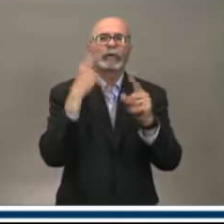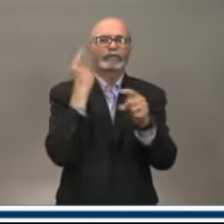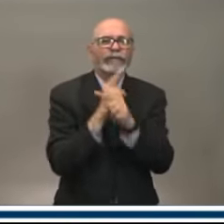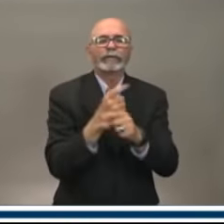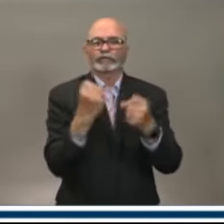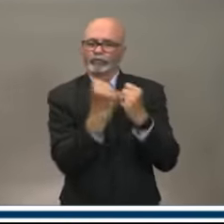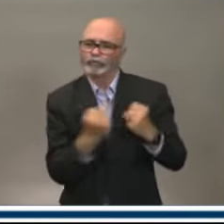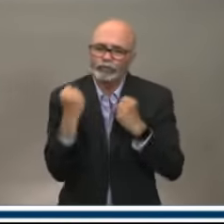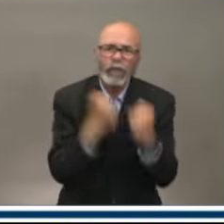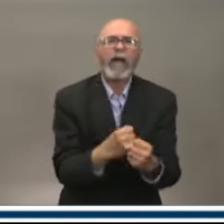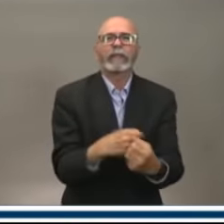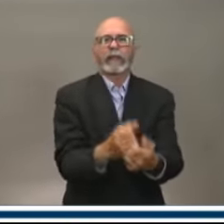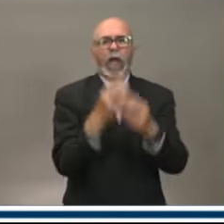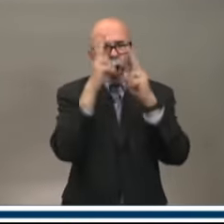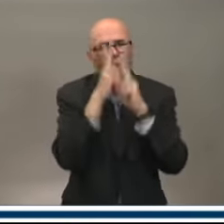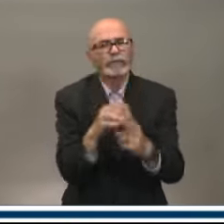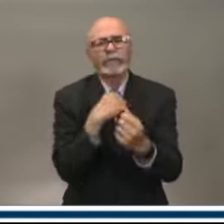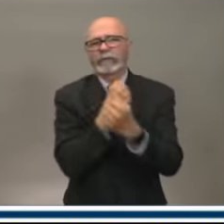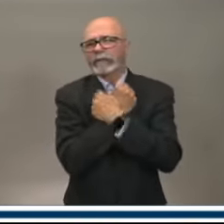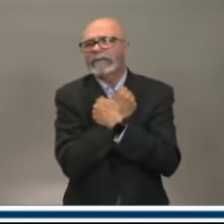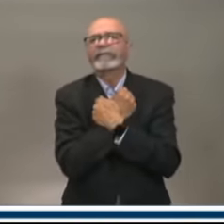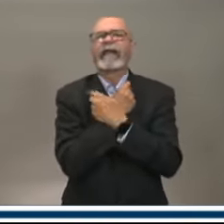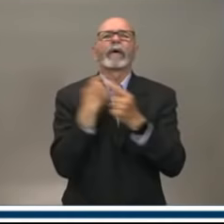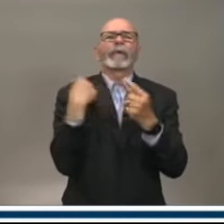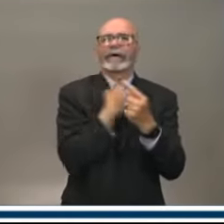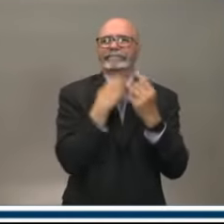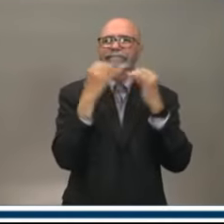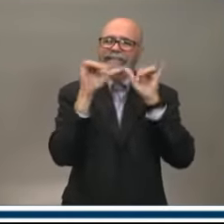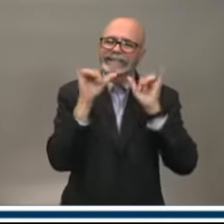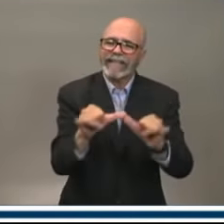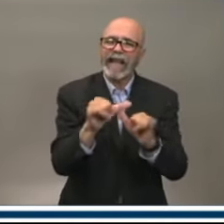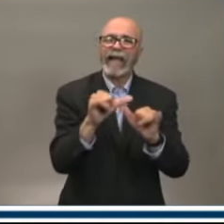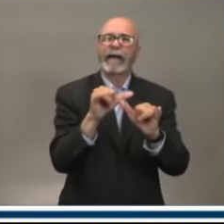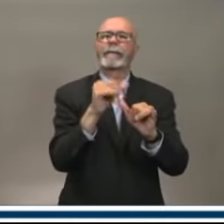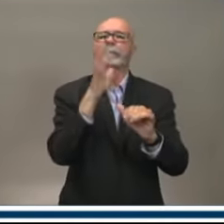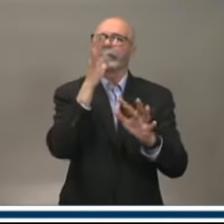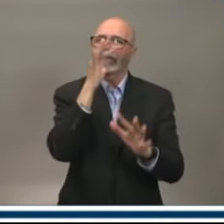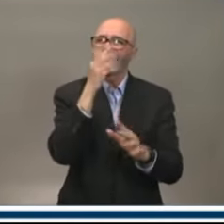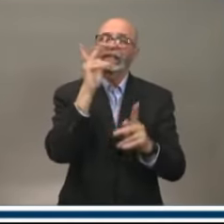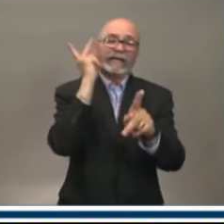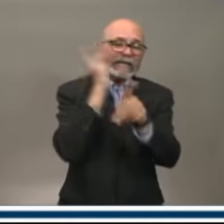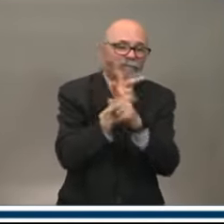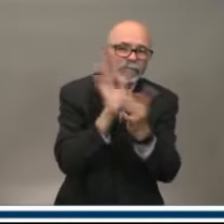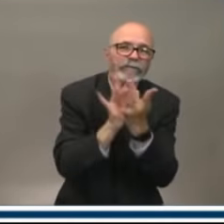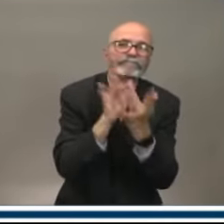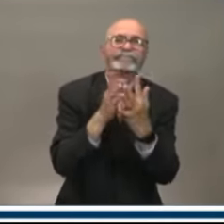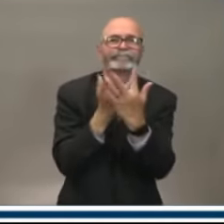weekend by staying strong and staying in touch the best way we know how.